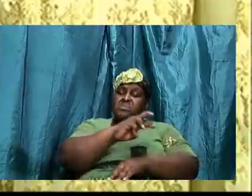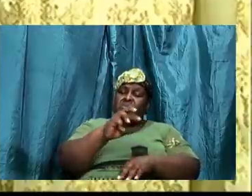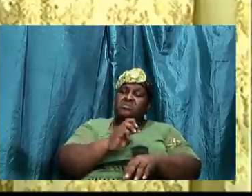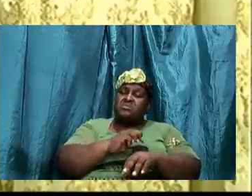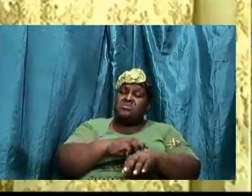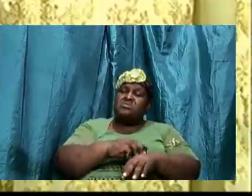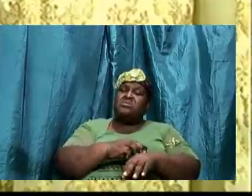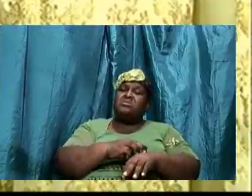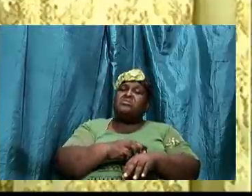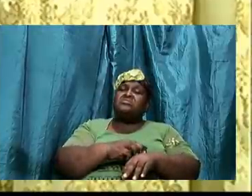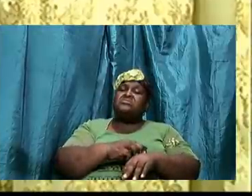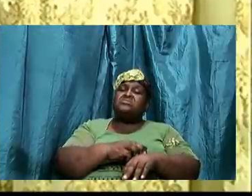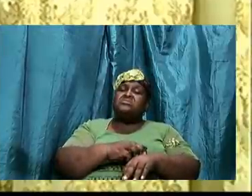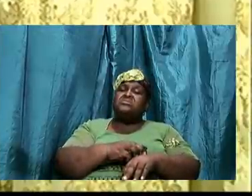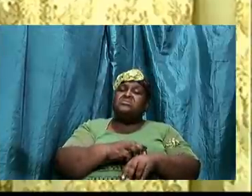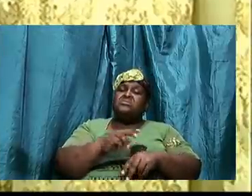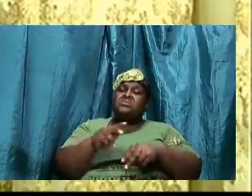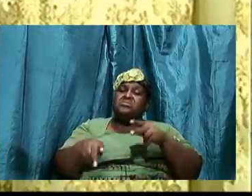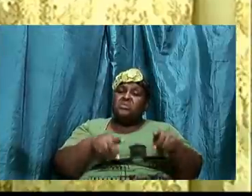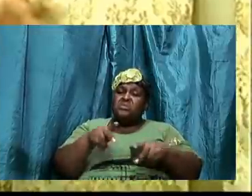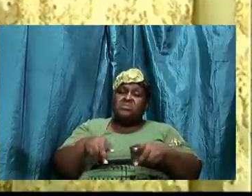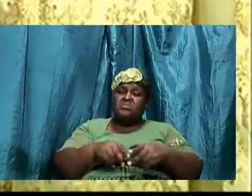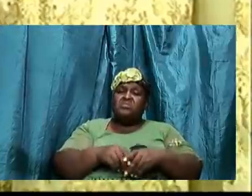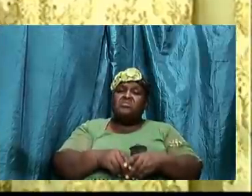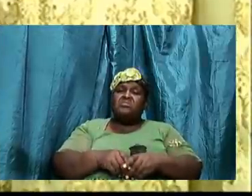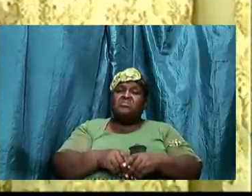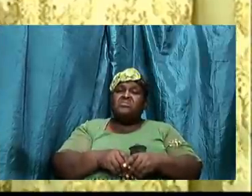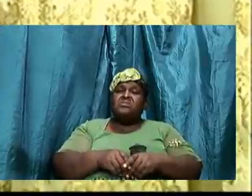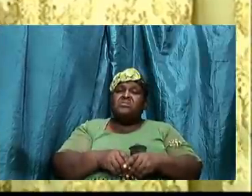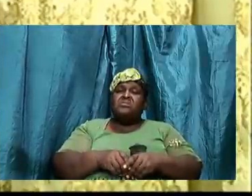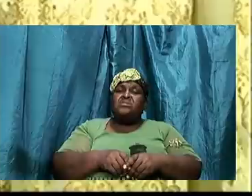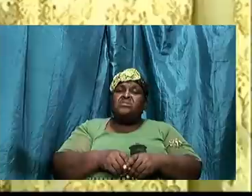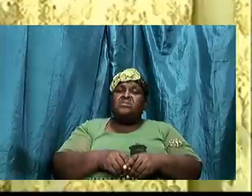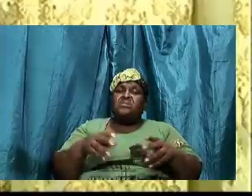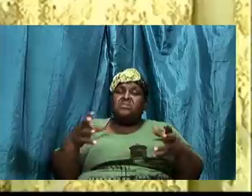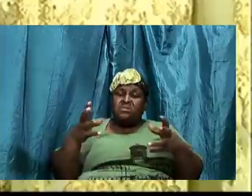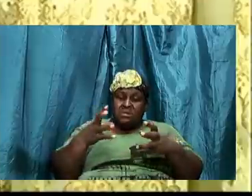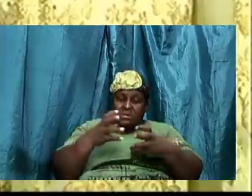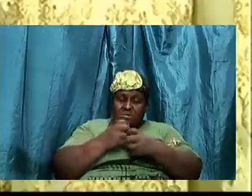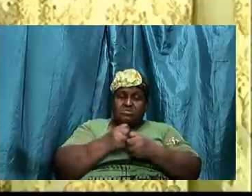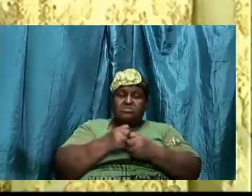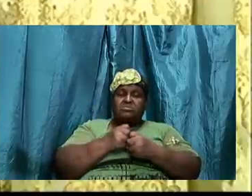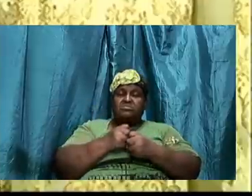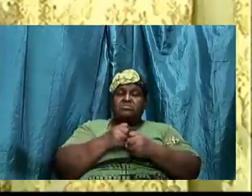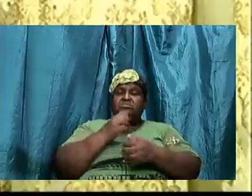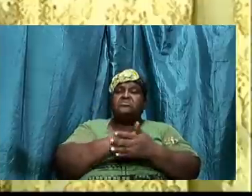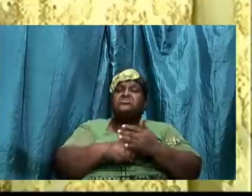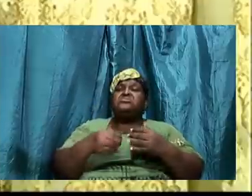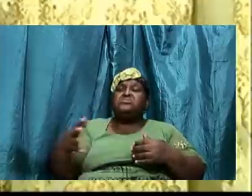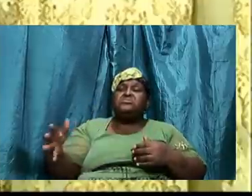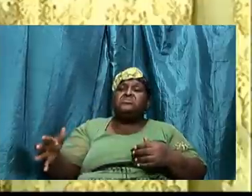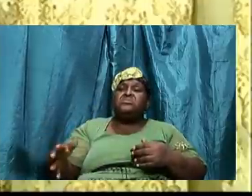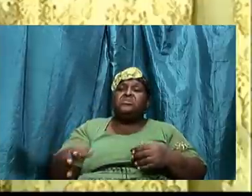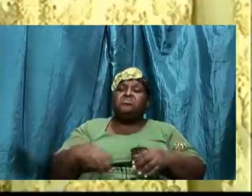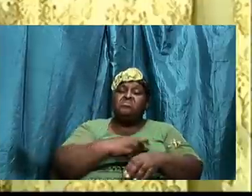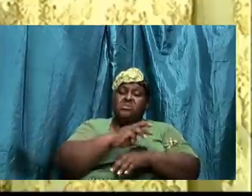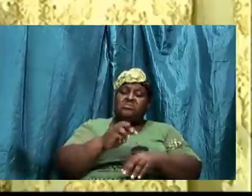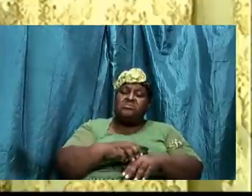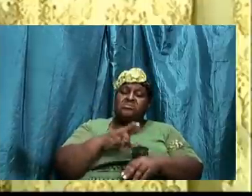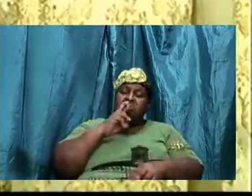And they are gravitated to some things that they see that these ministers are doing. But the Bible is telling you that